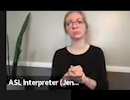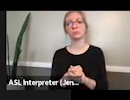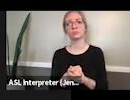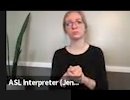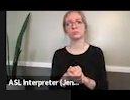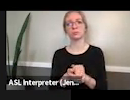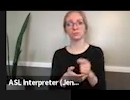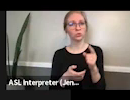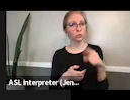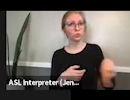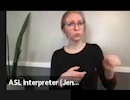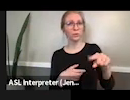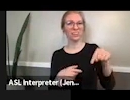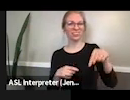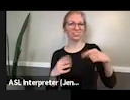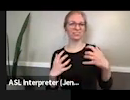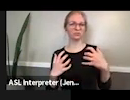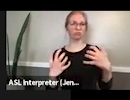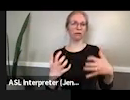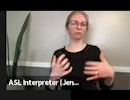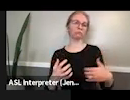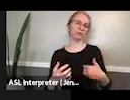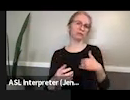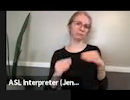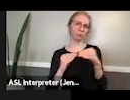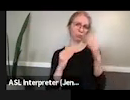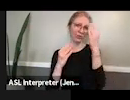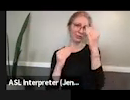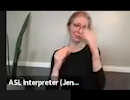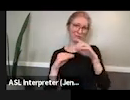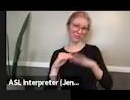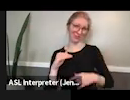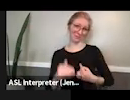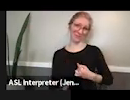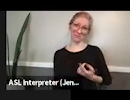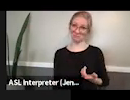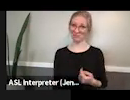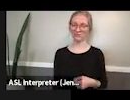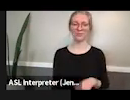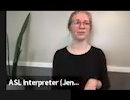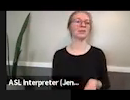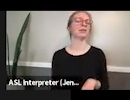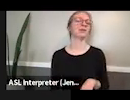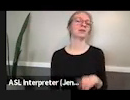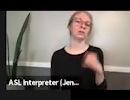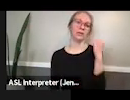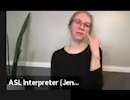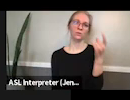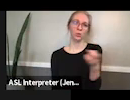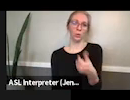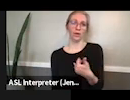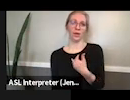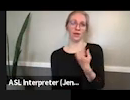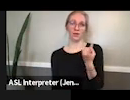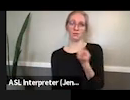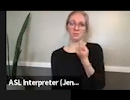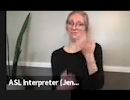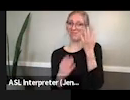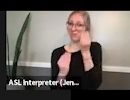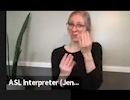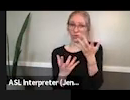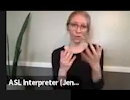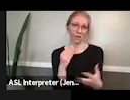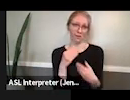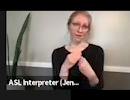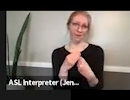this crowd have more information about this than I do. And so, if you have something you want to add to what